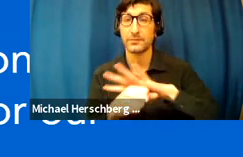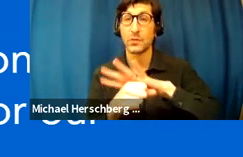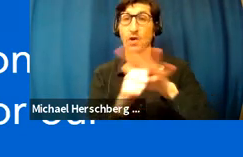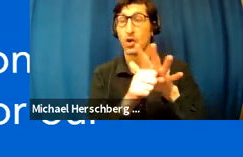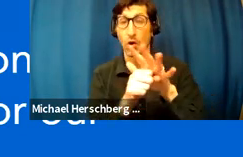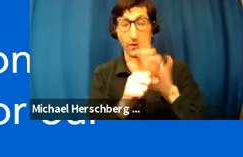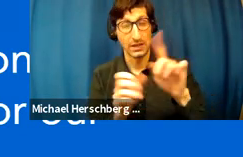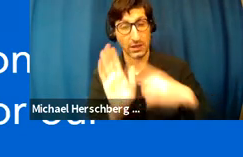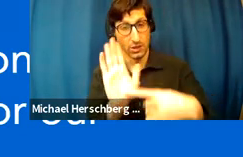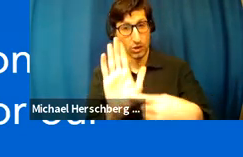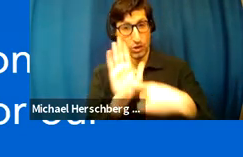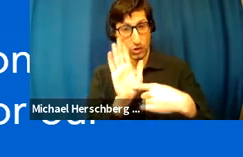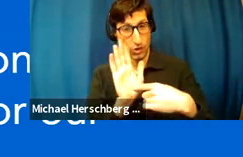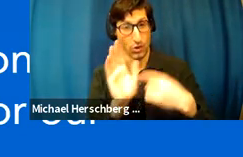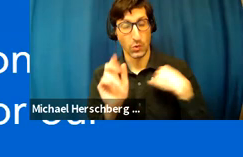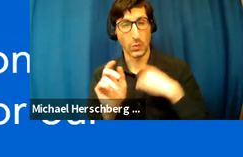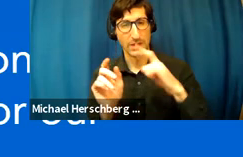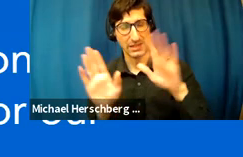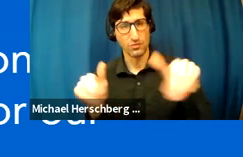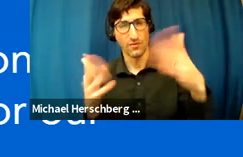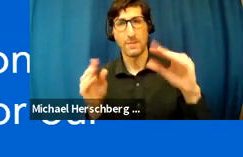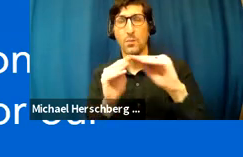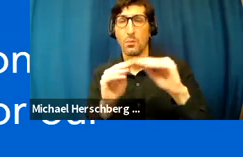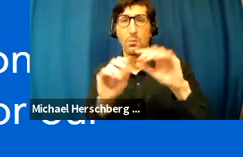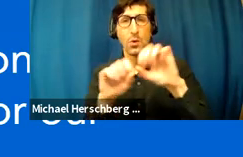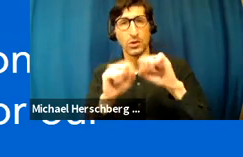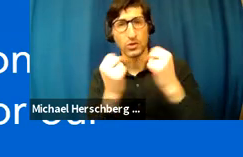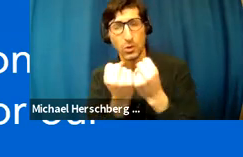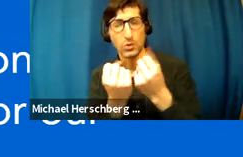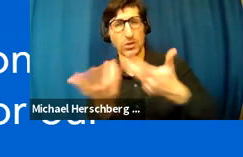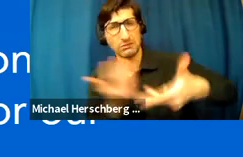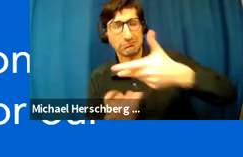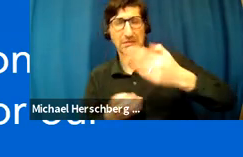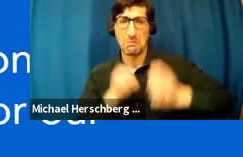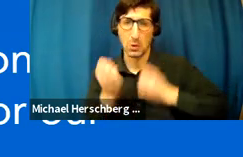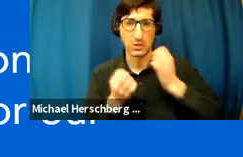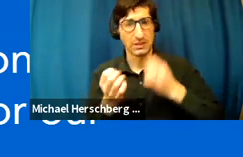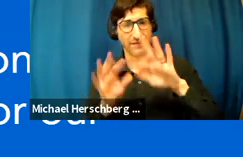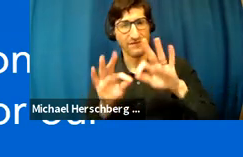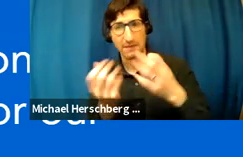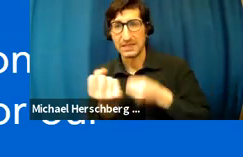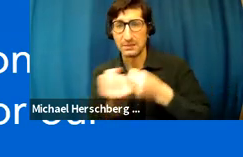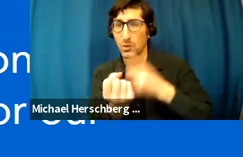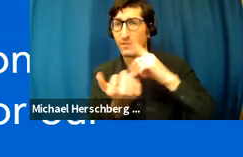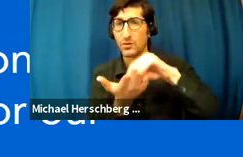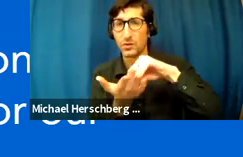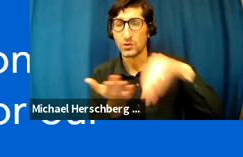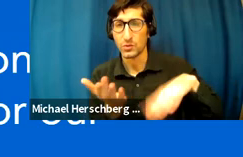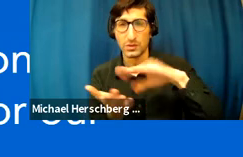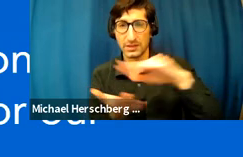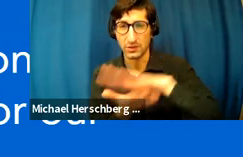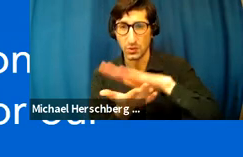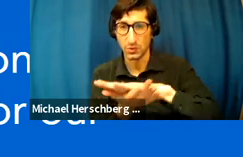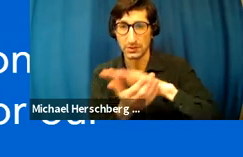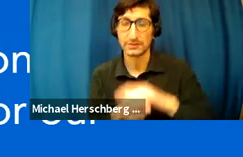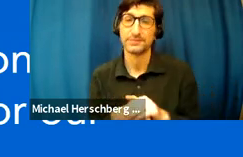highlighted the importance of providing additional social, emotional, and family supports to our schools and students. For